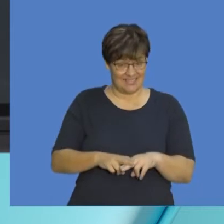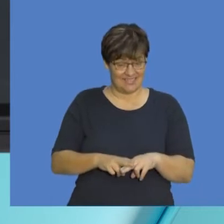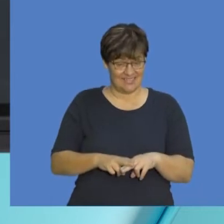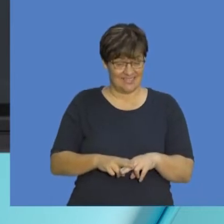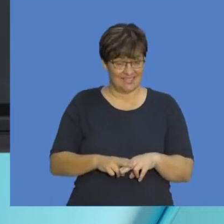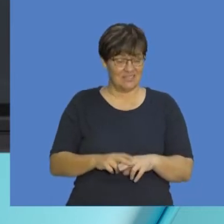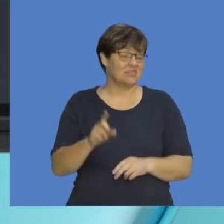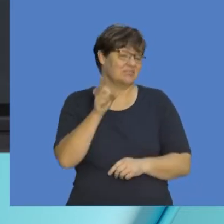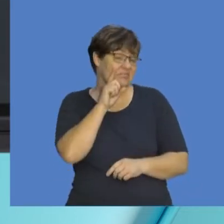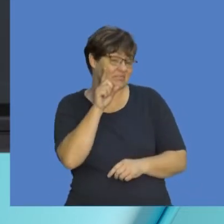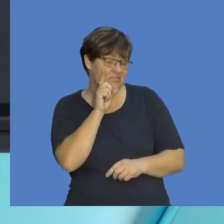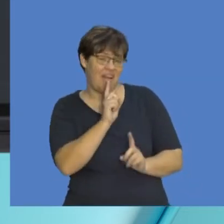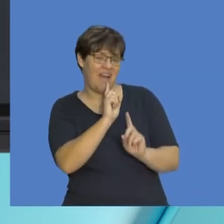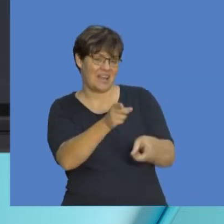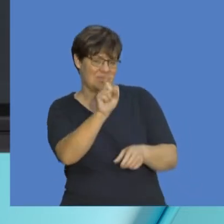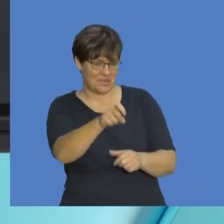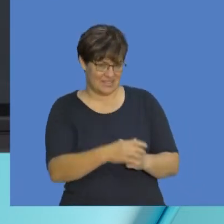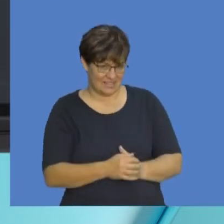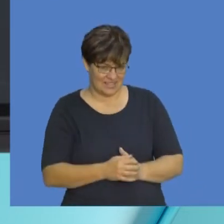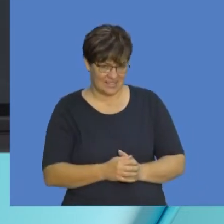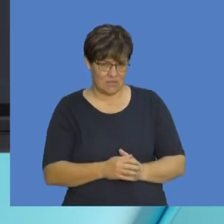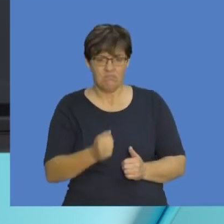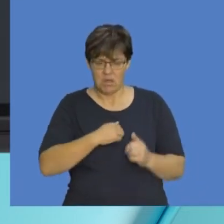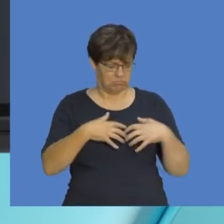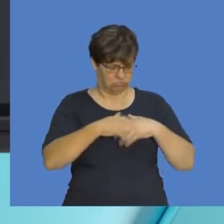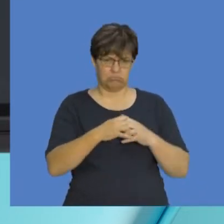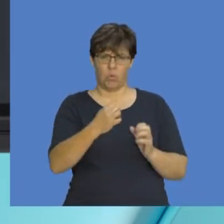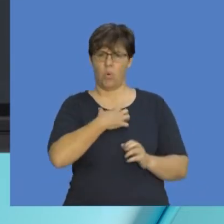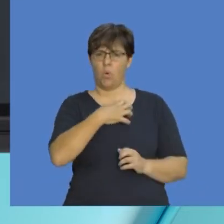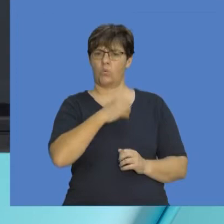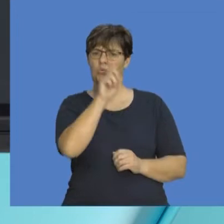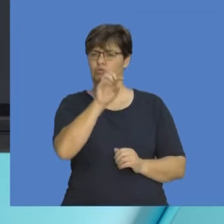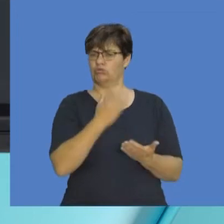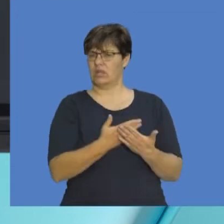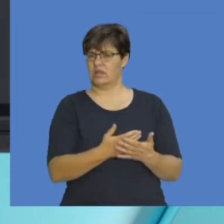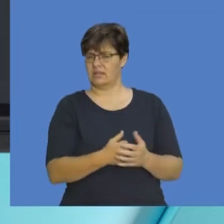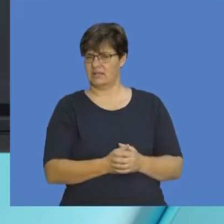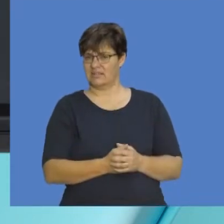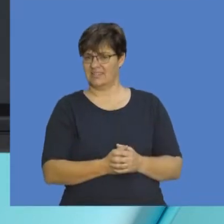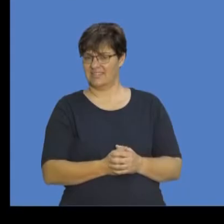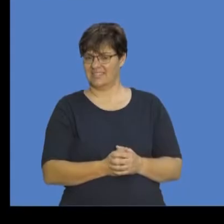depends. So let's see what we have to answer. I can create my own question.